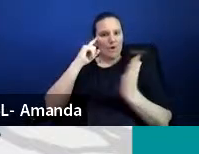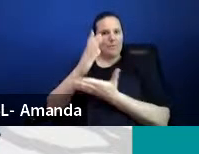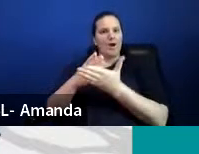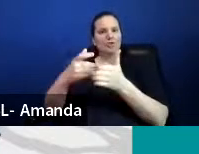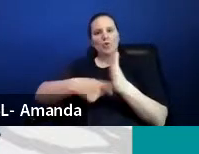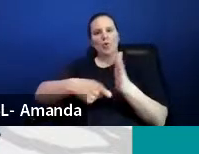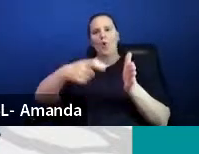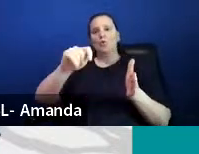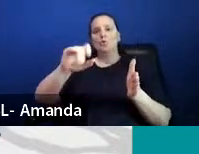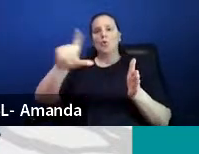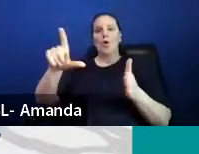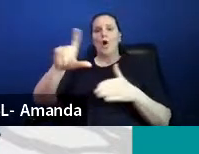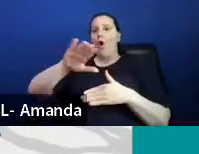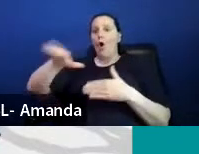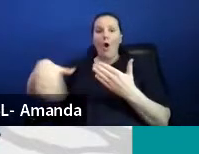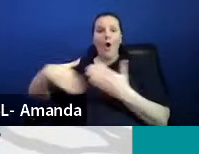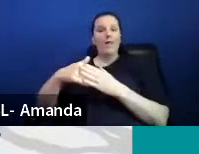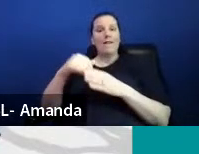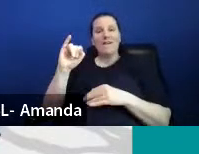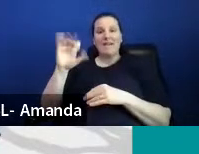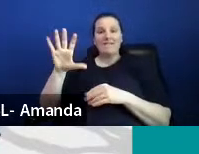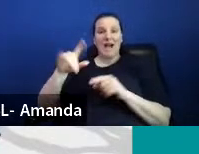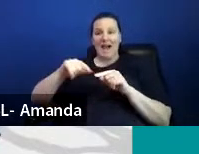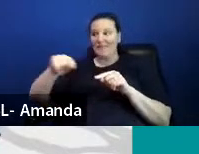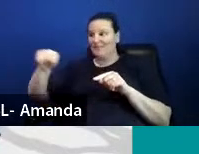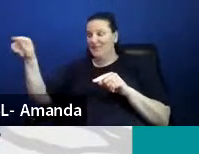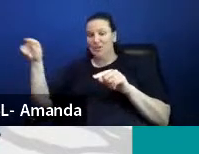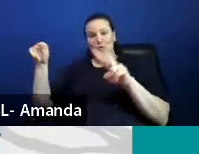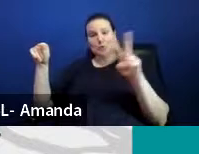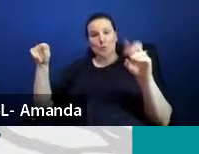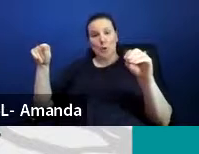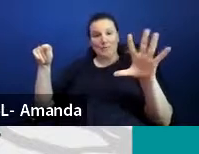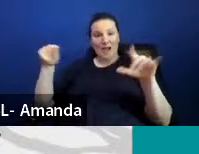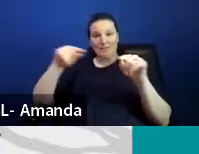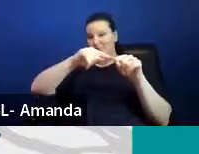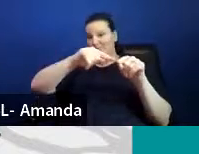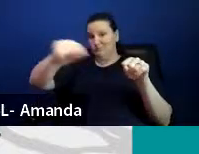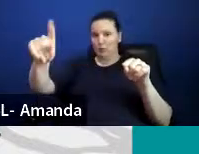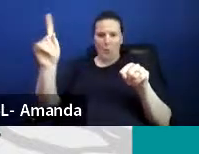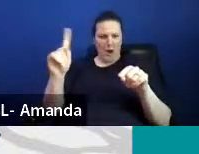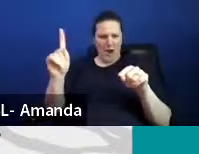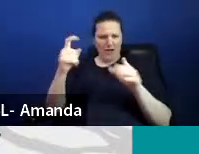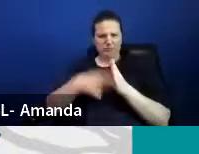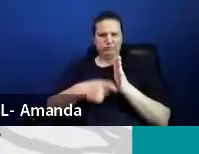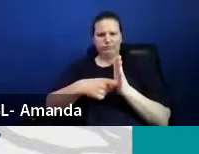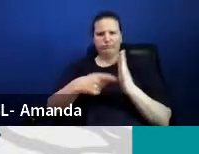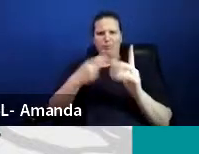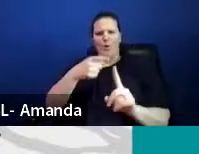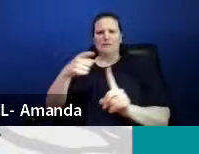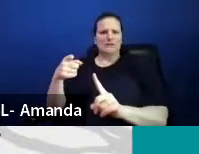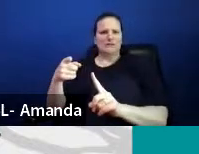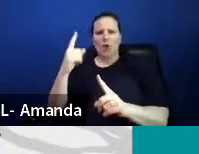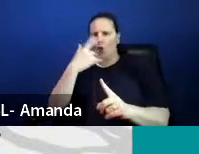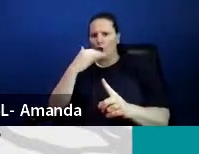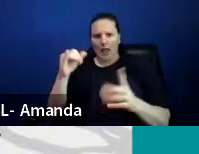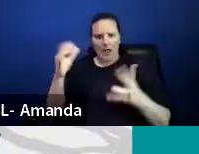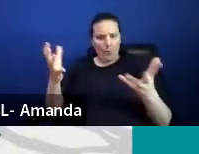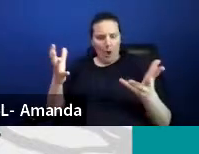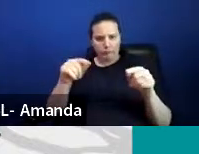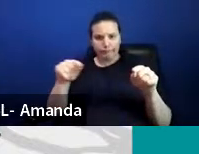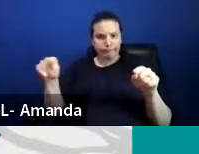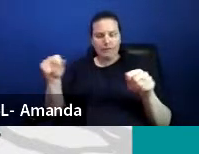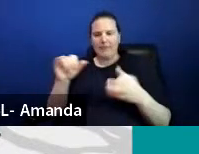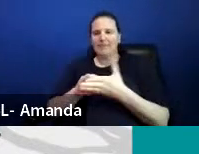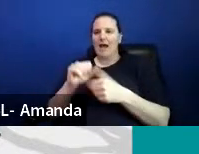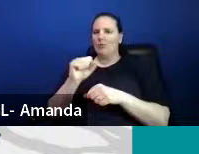all of I-5 and 205. They were still working on where those toll points would be and what it would look like, but that work is